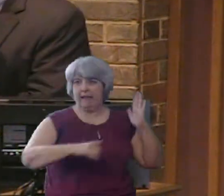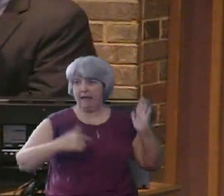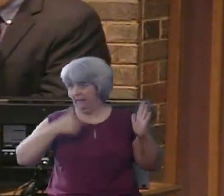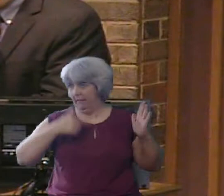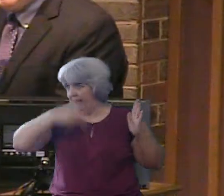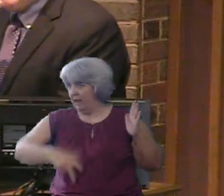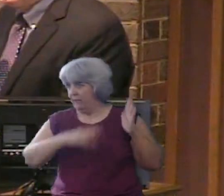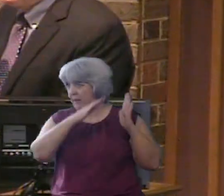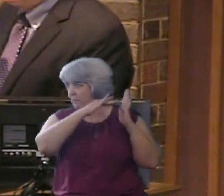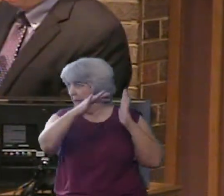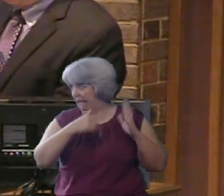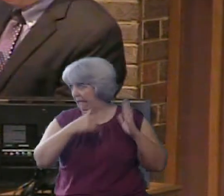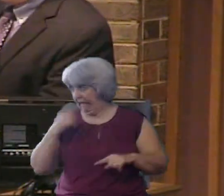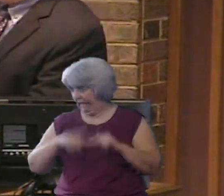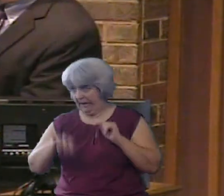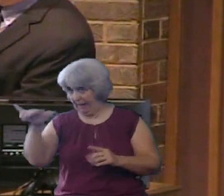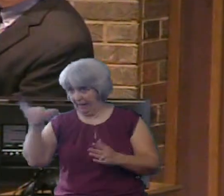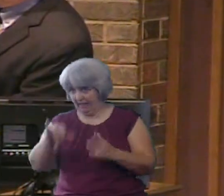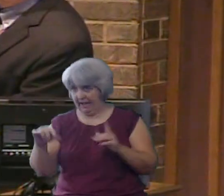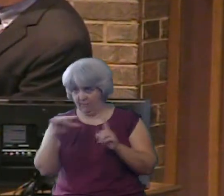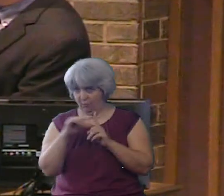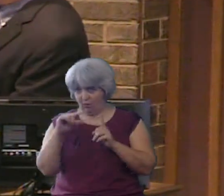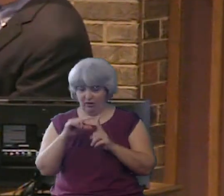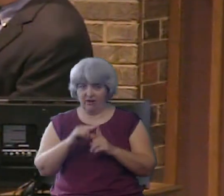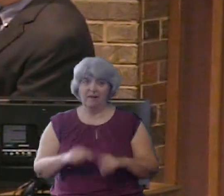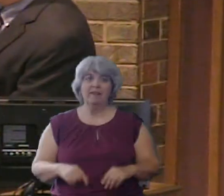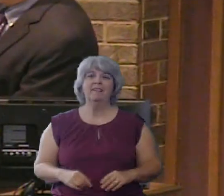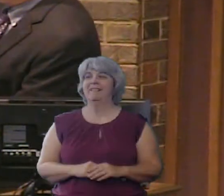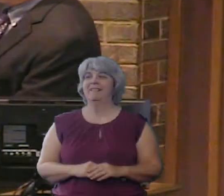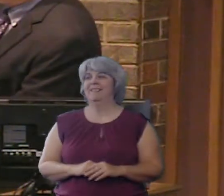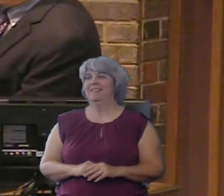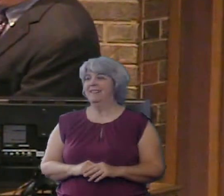words. Perhaps more than one.